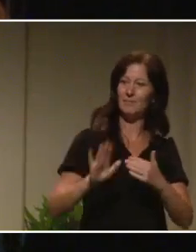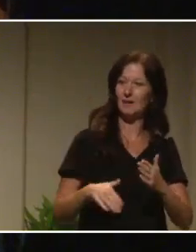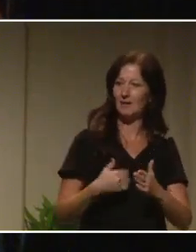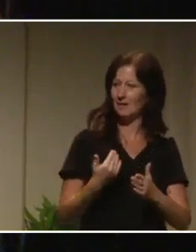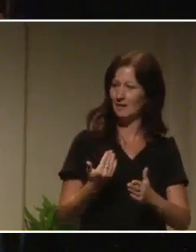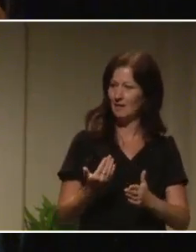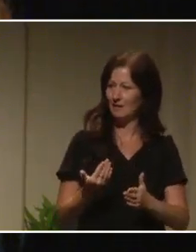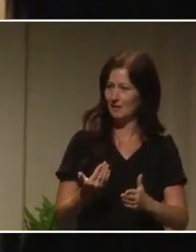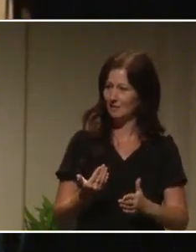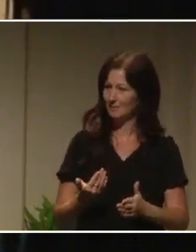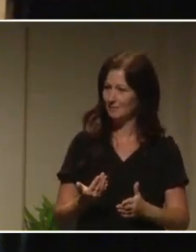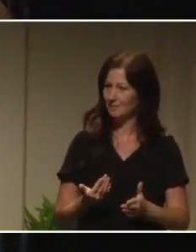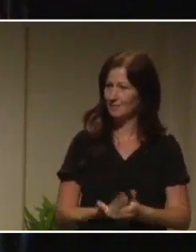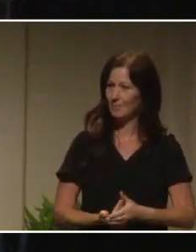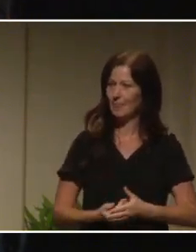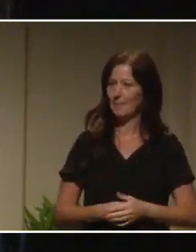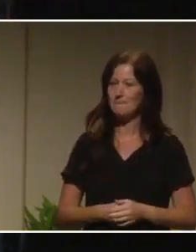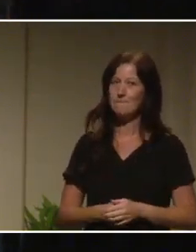them all.